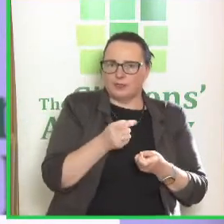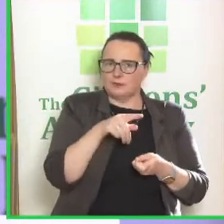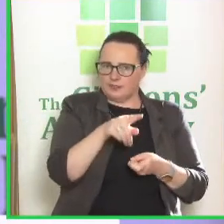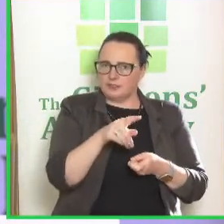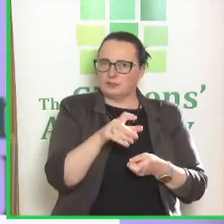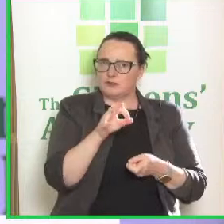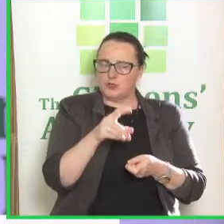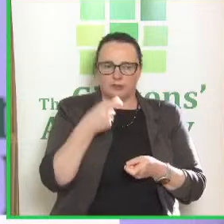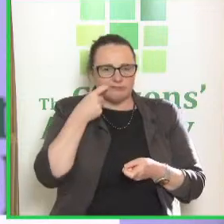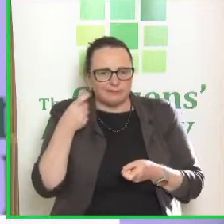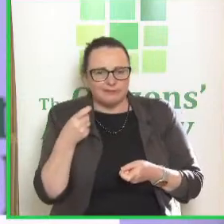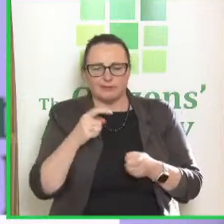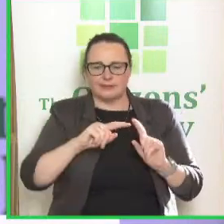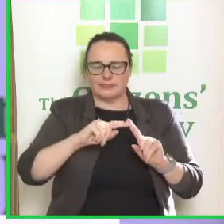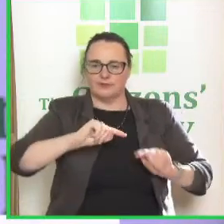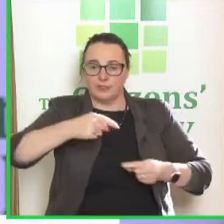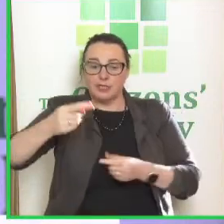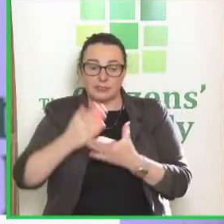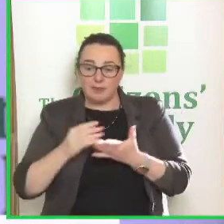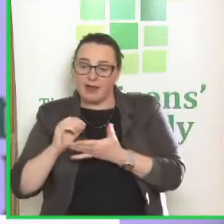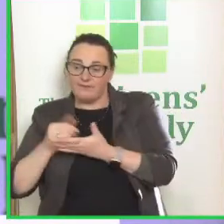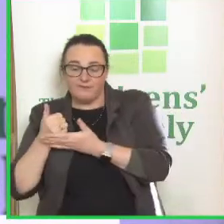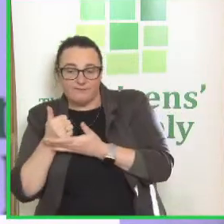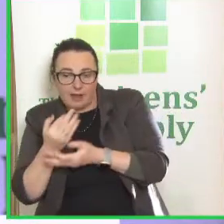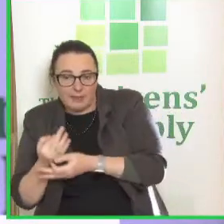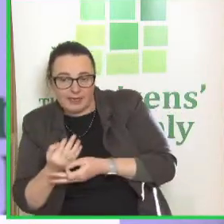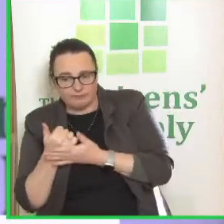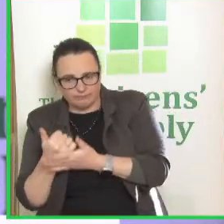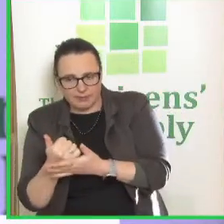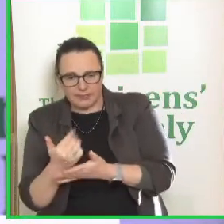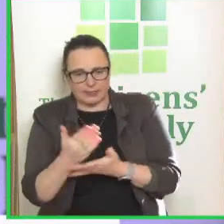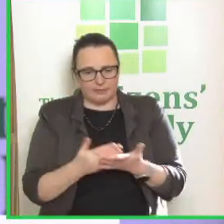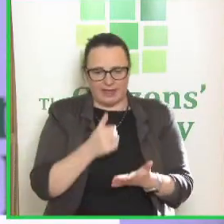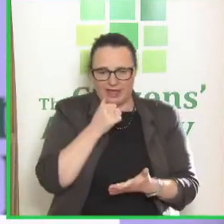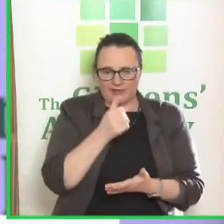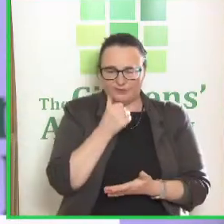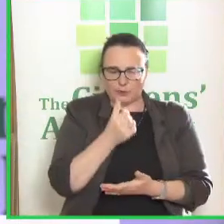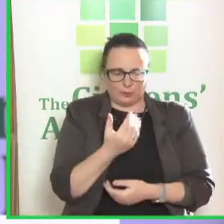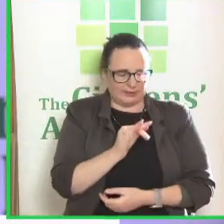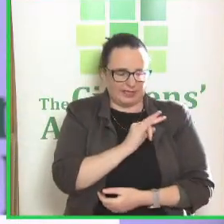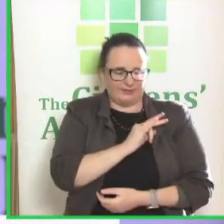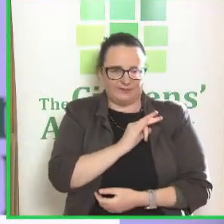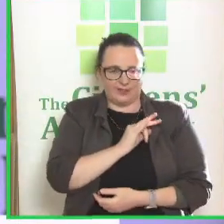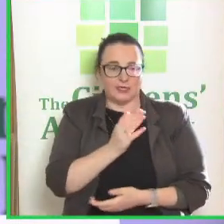challenges. Some may have the support of family, others may not. Some may be in